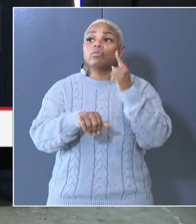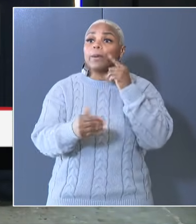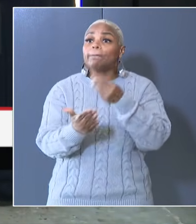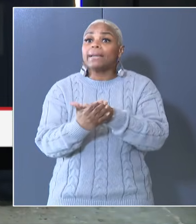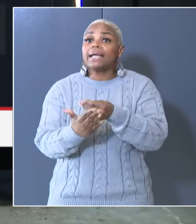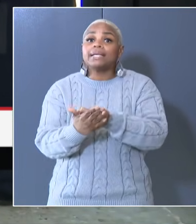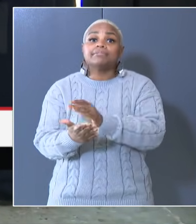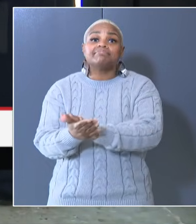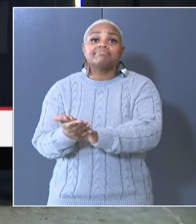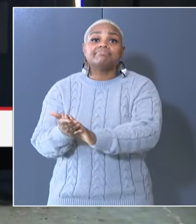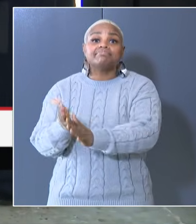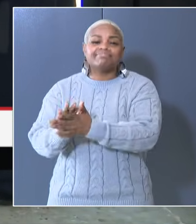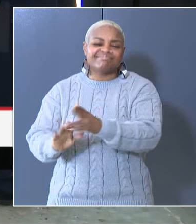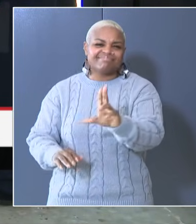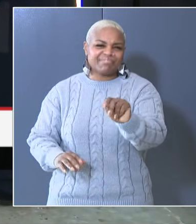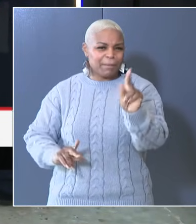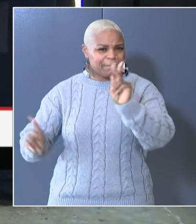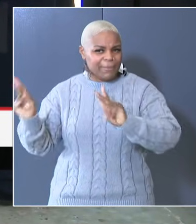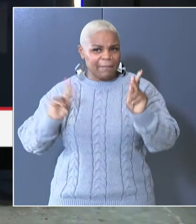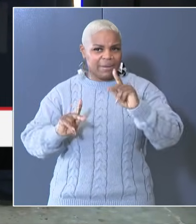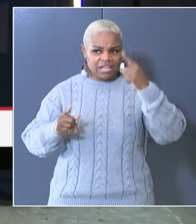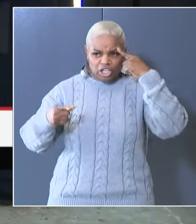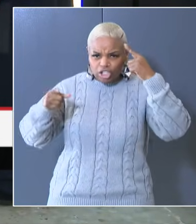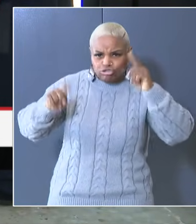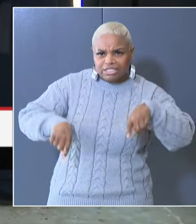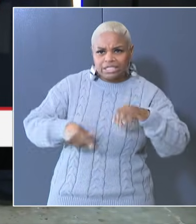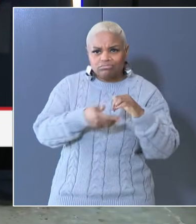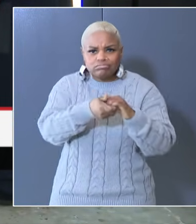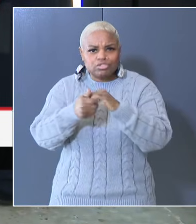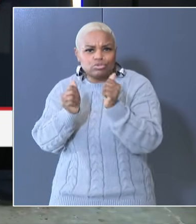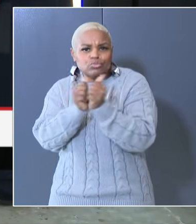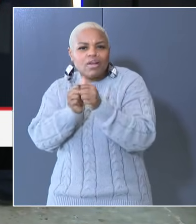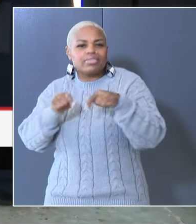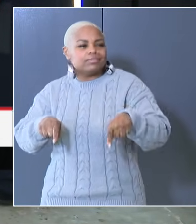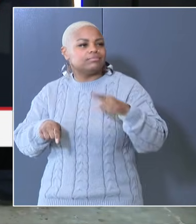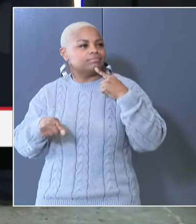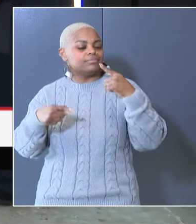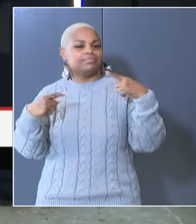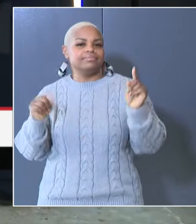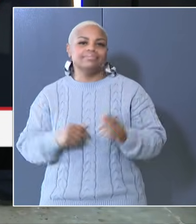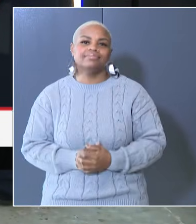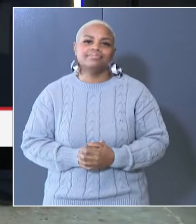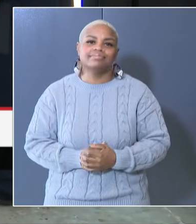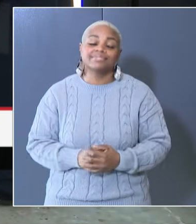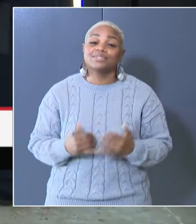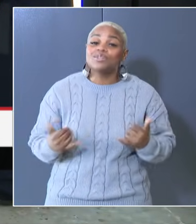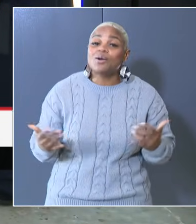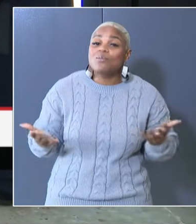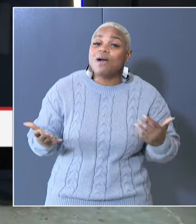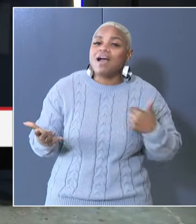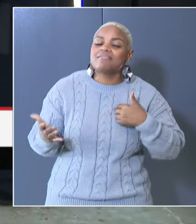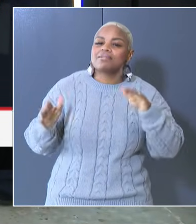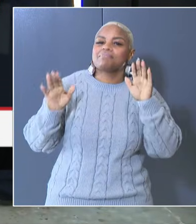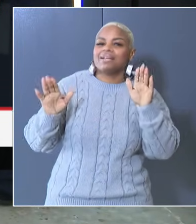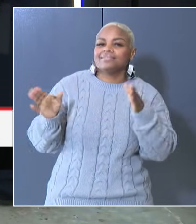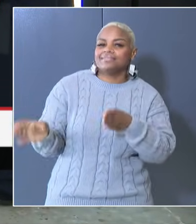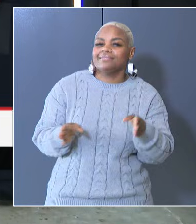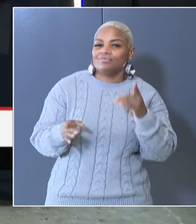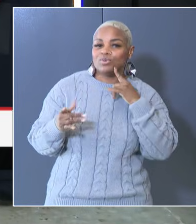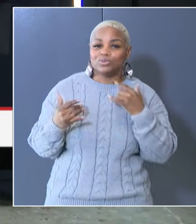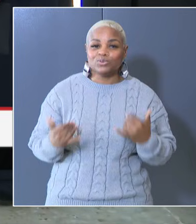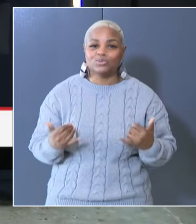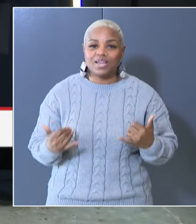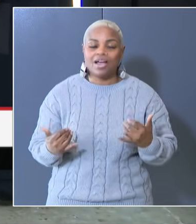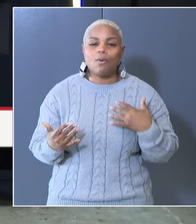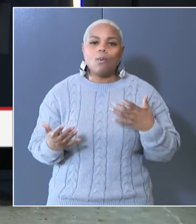that in mind, we have a great things in store for you today. We want to take some time to acknowledge all those who are a part of what